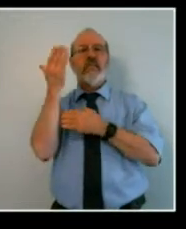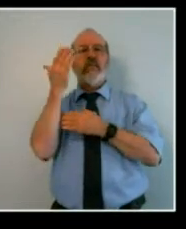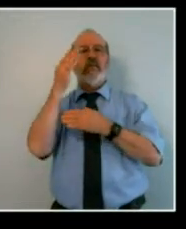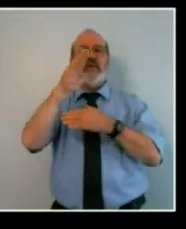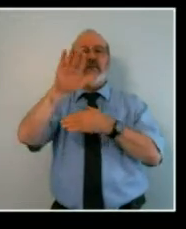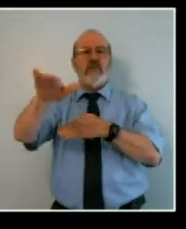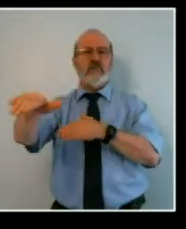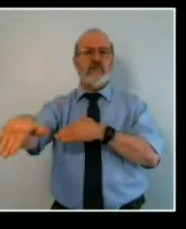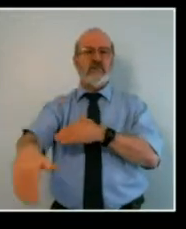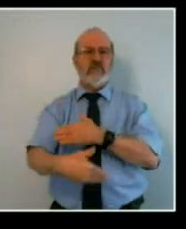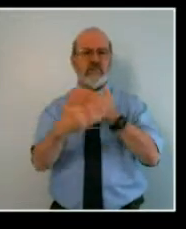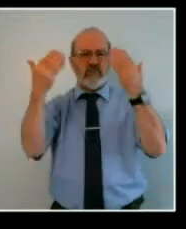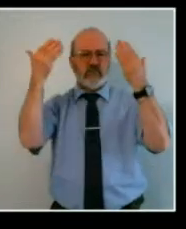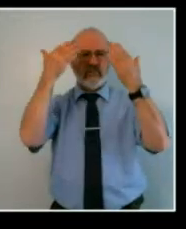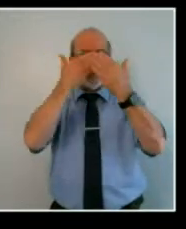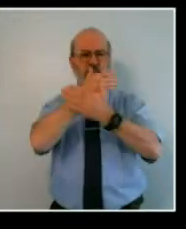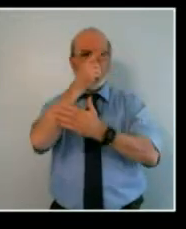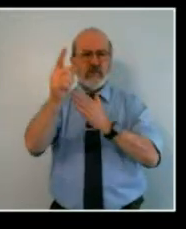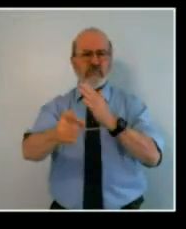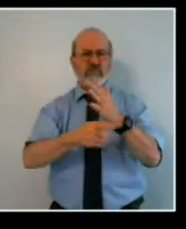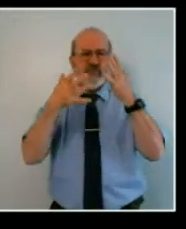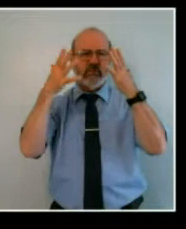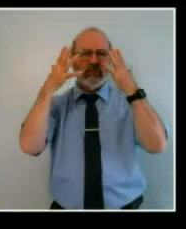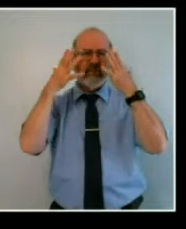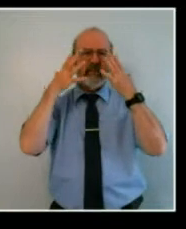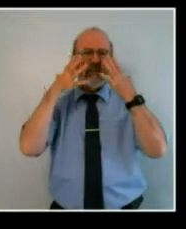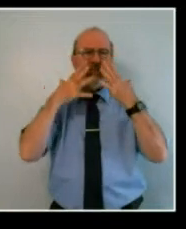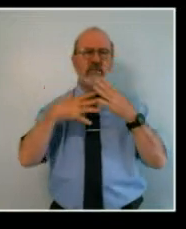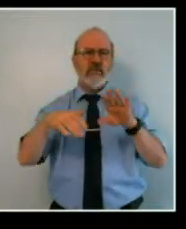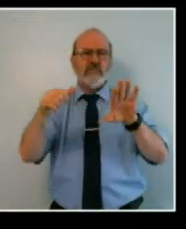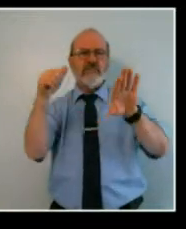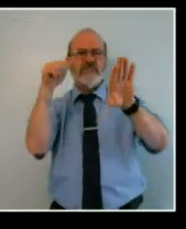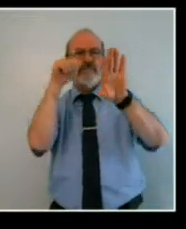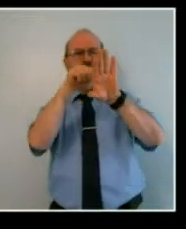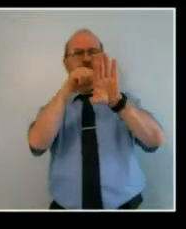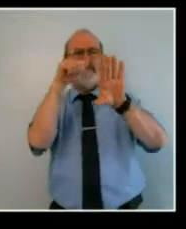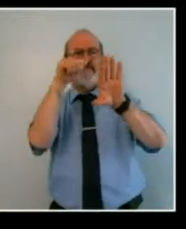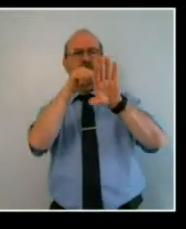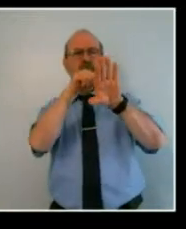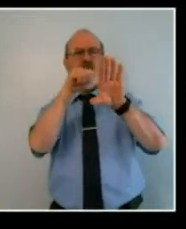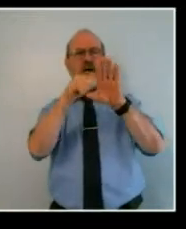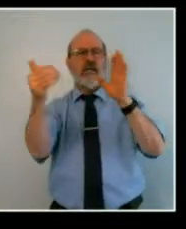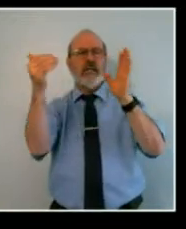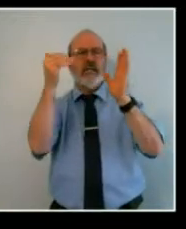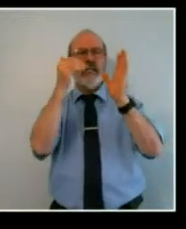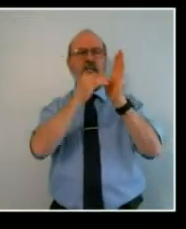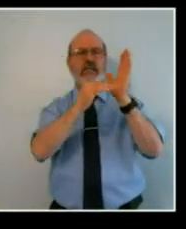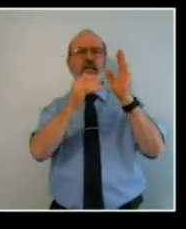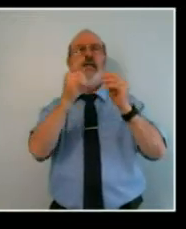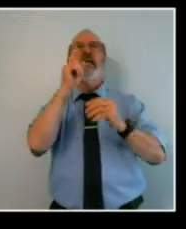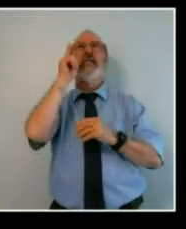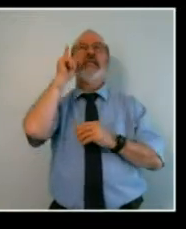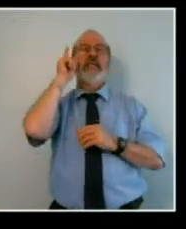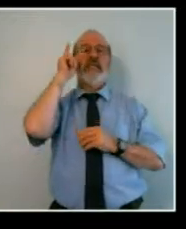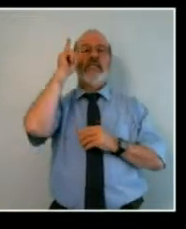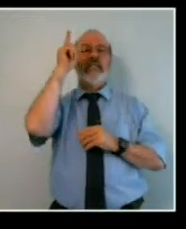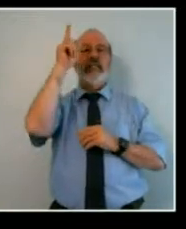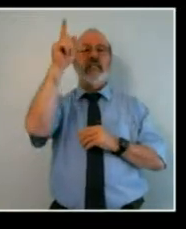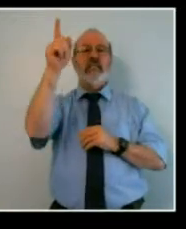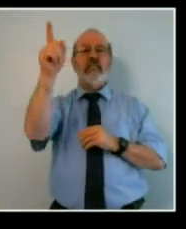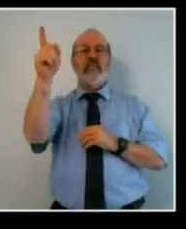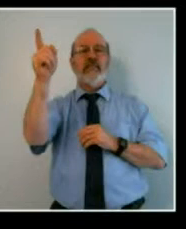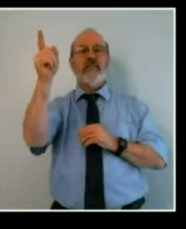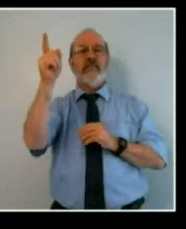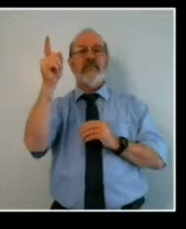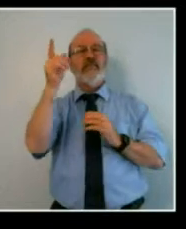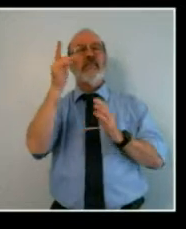All through the dark hours dreary, knocking again is he.